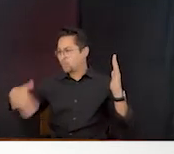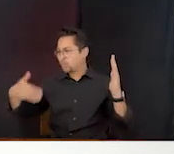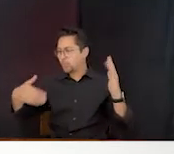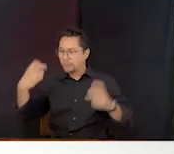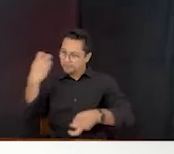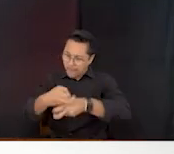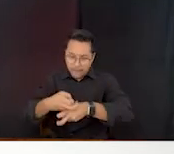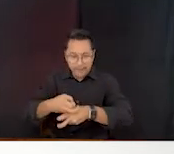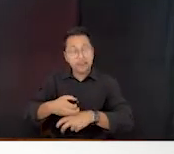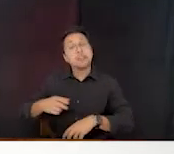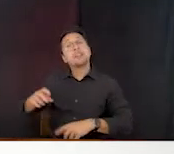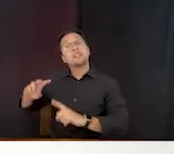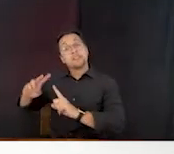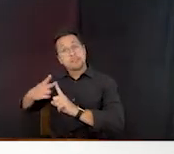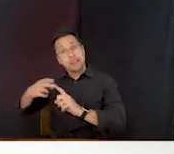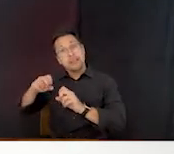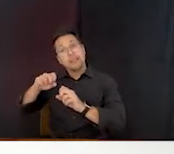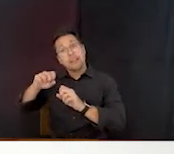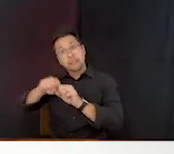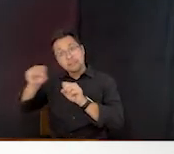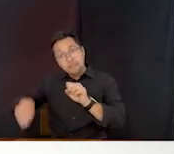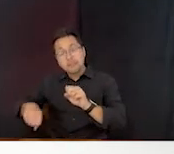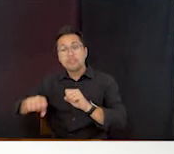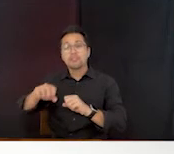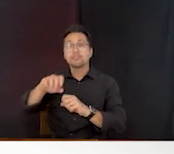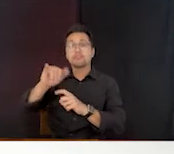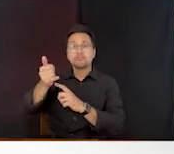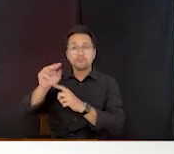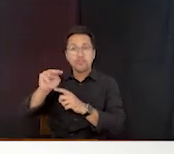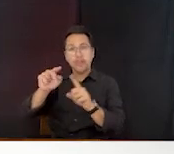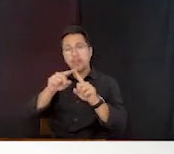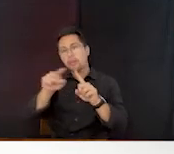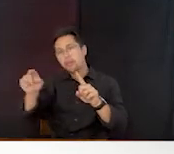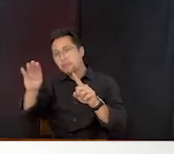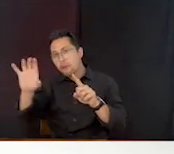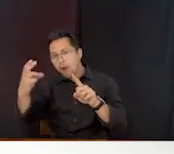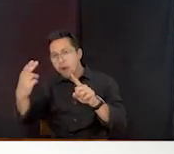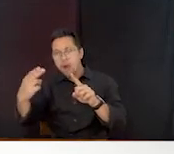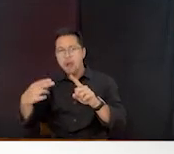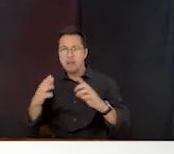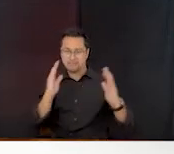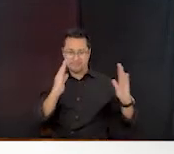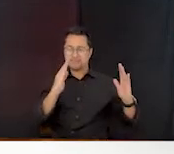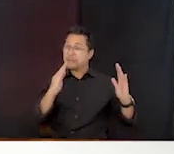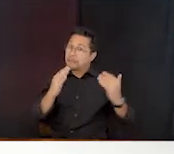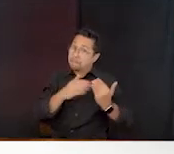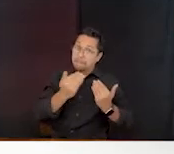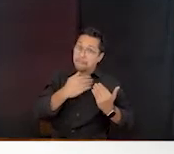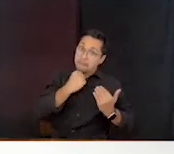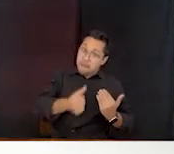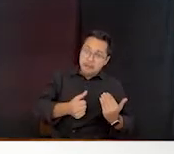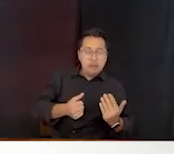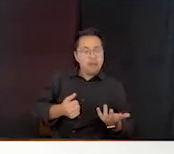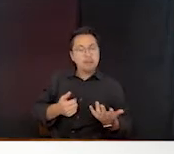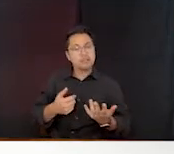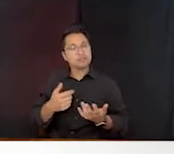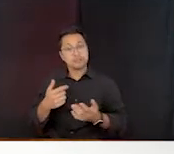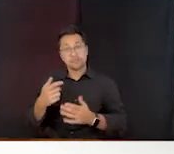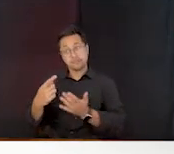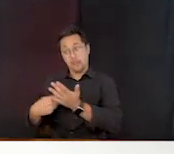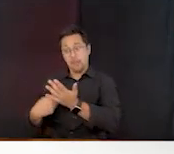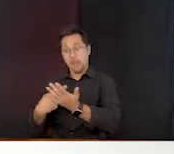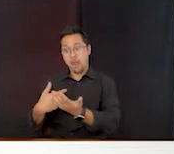semester, like, months January through March, and, like, even before that, it wasn't easy, There are times where I've honestly just